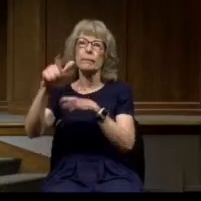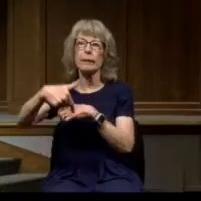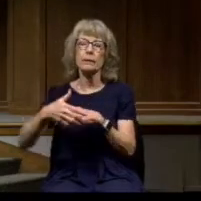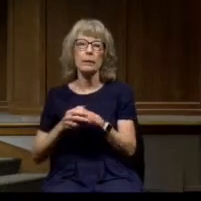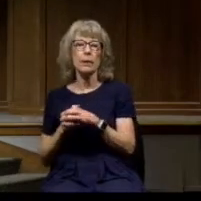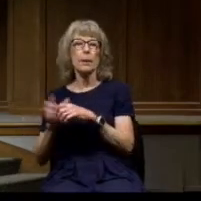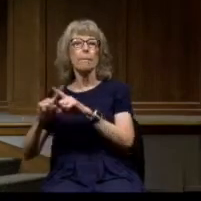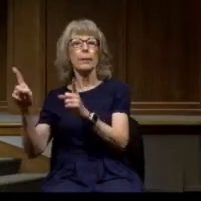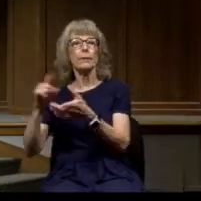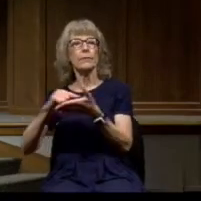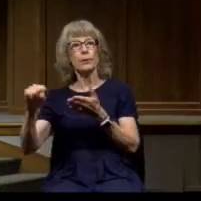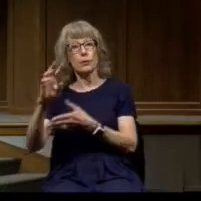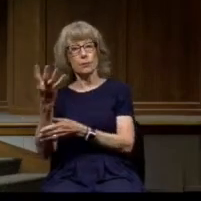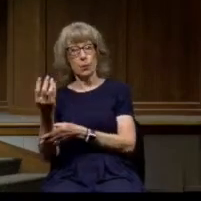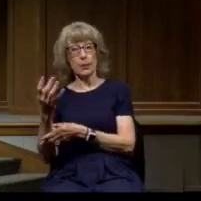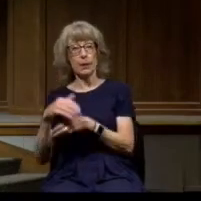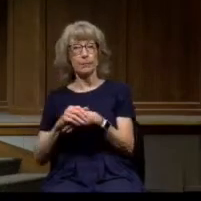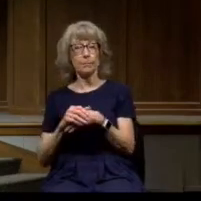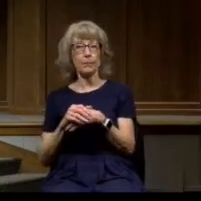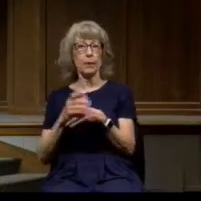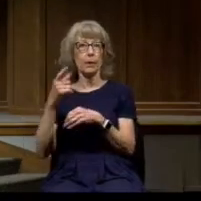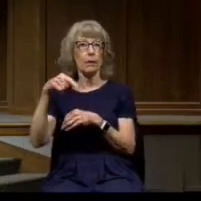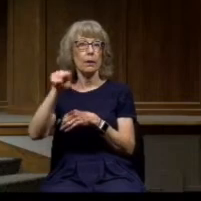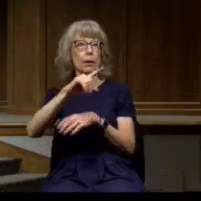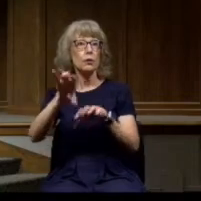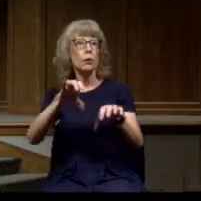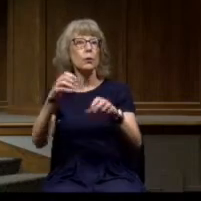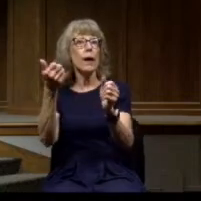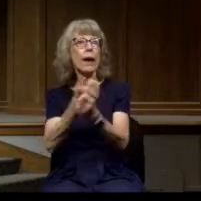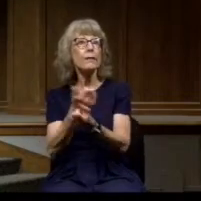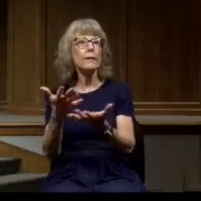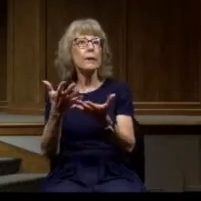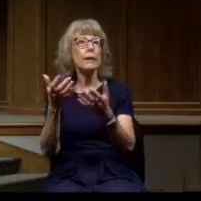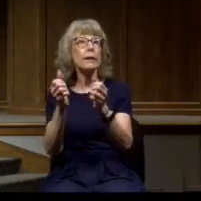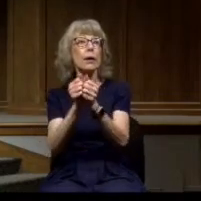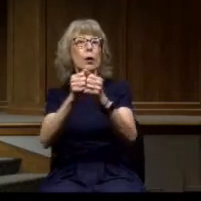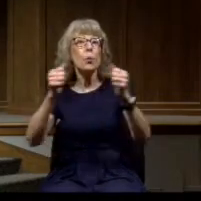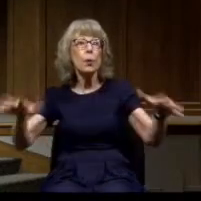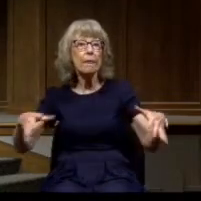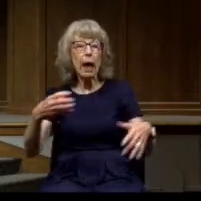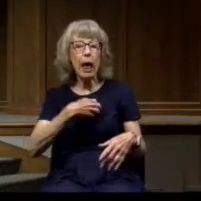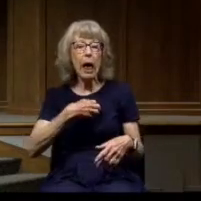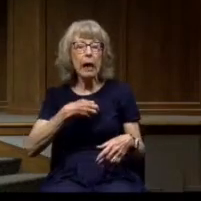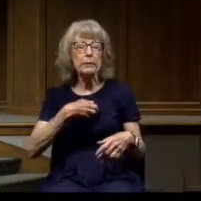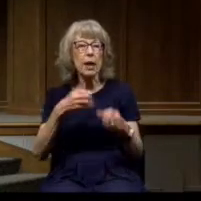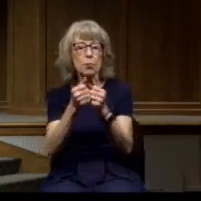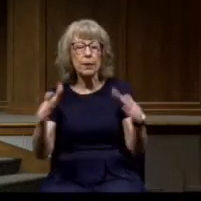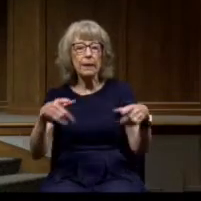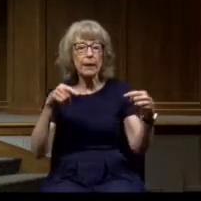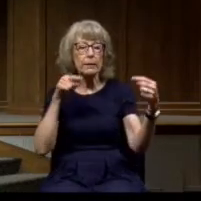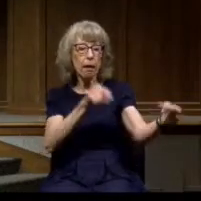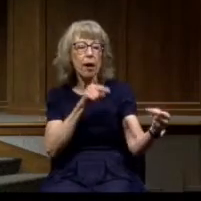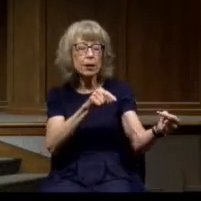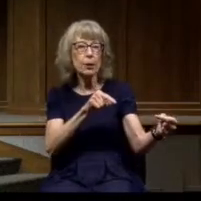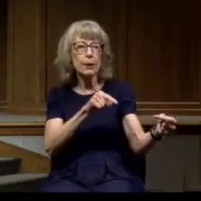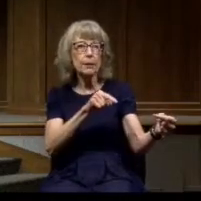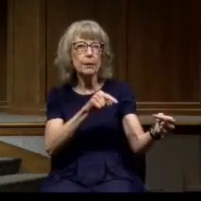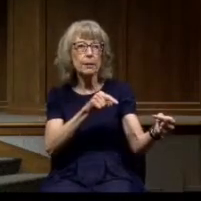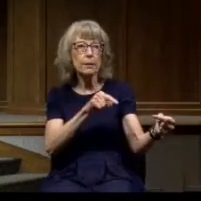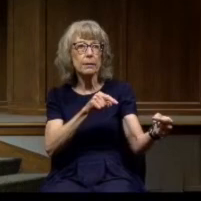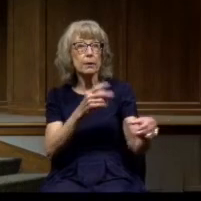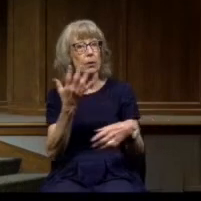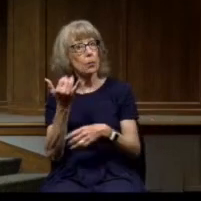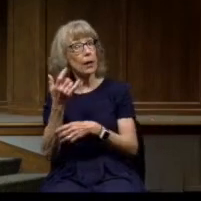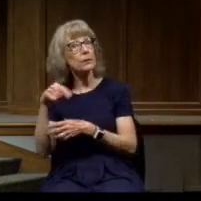go. Do everything without grumbling or arguing. Wow, that's hard. So that you may